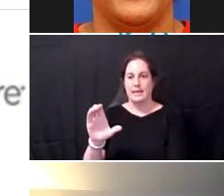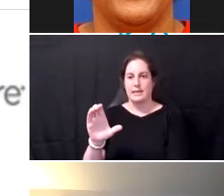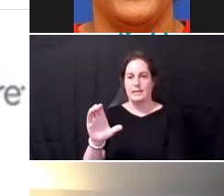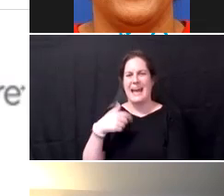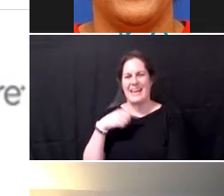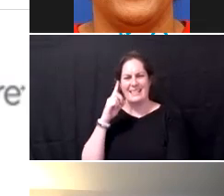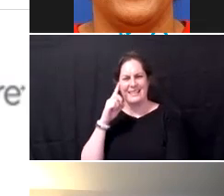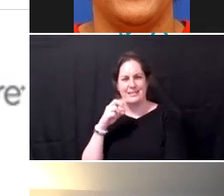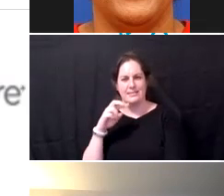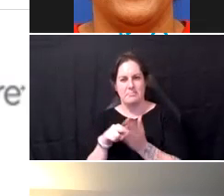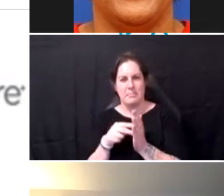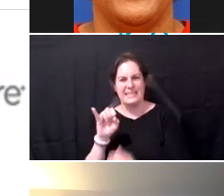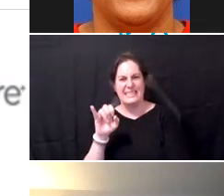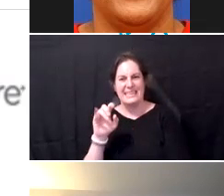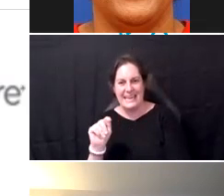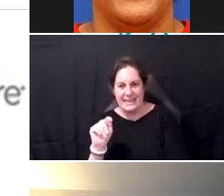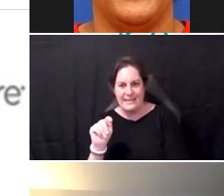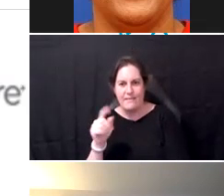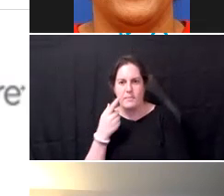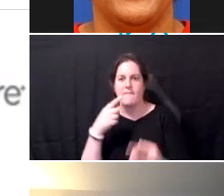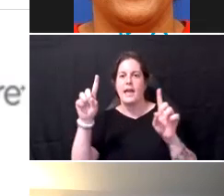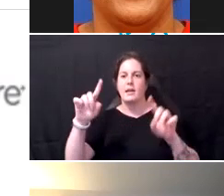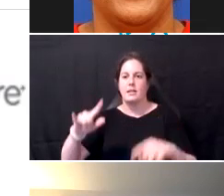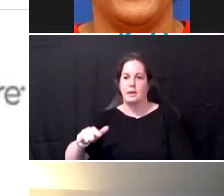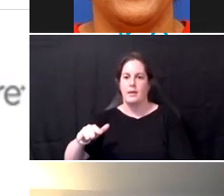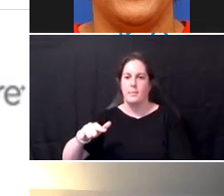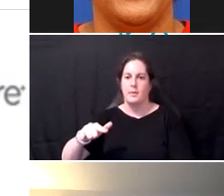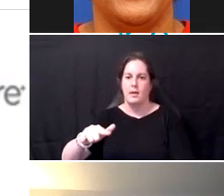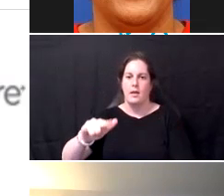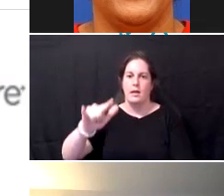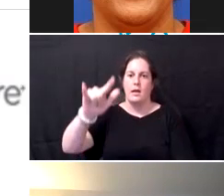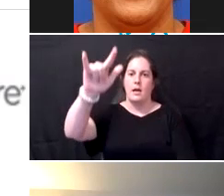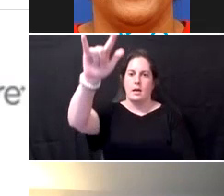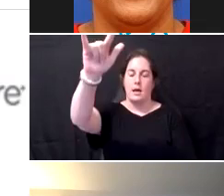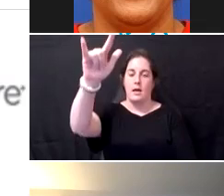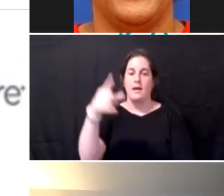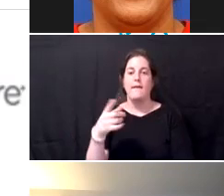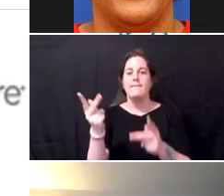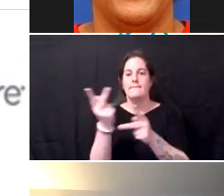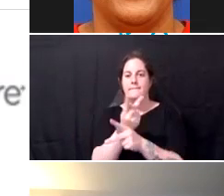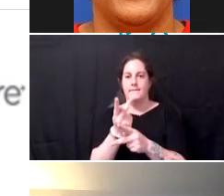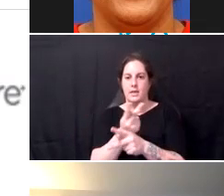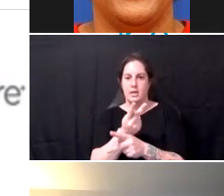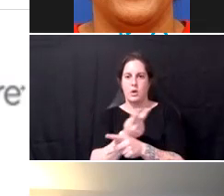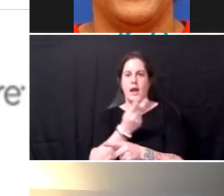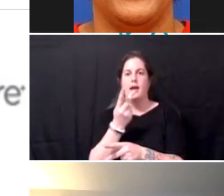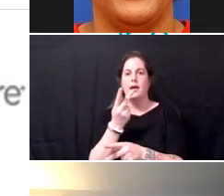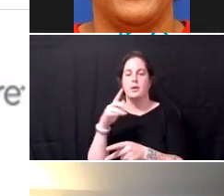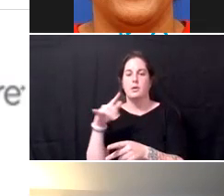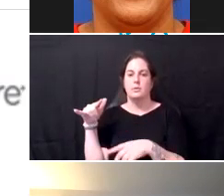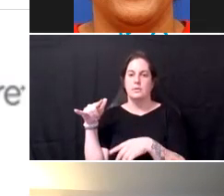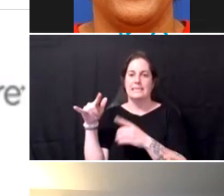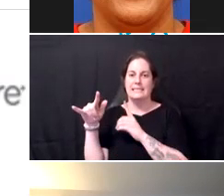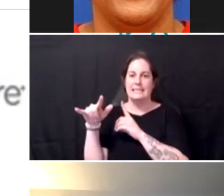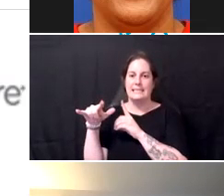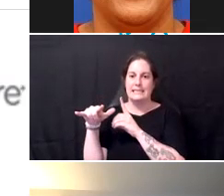it finally lifts off the ground. Determine the distance traveled before takeoff. Okay. So